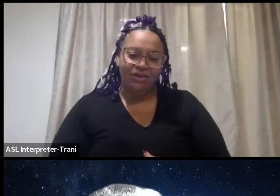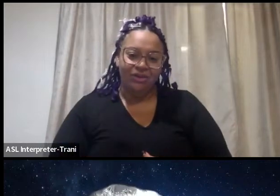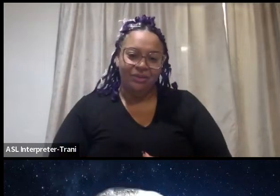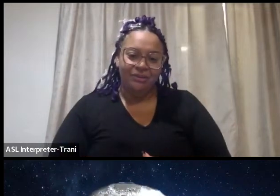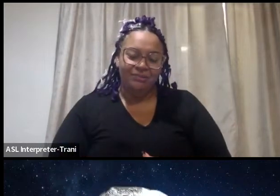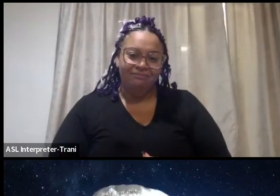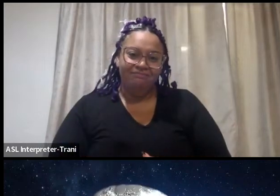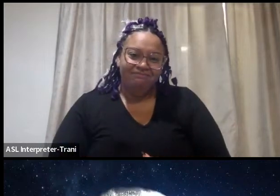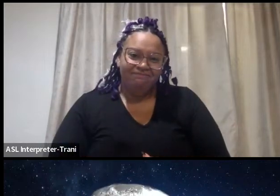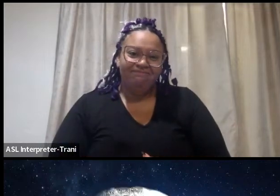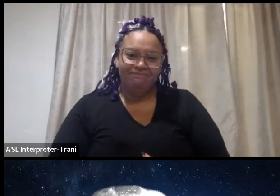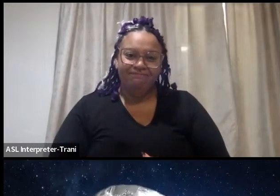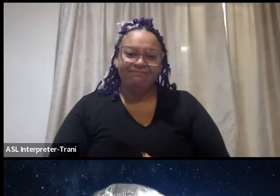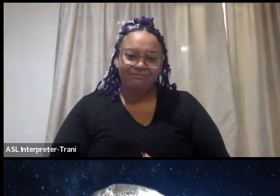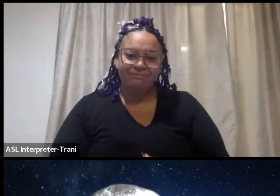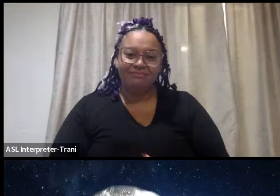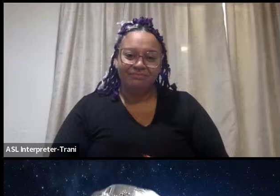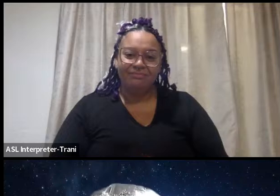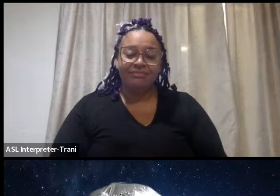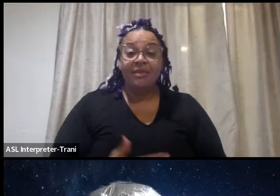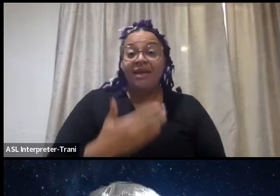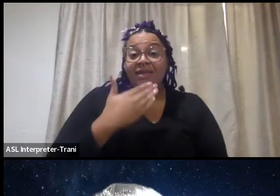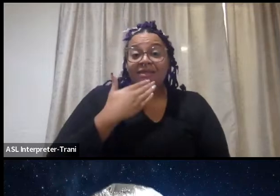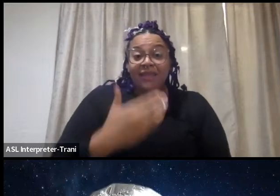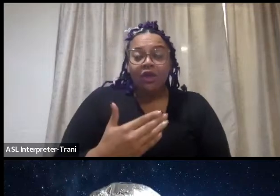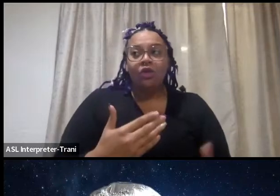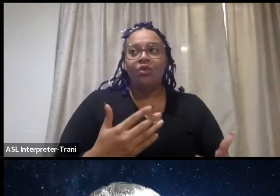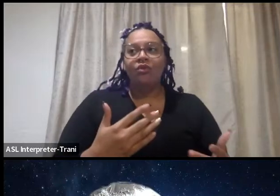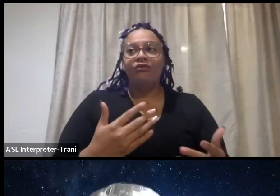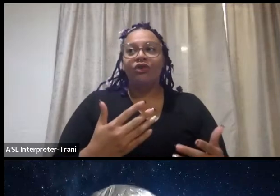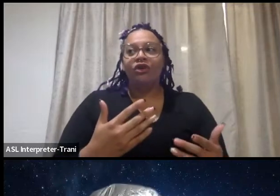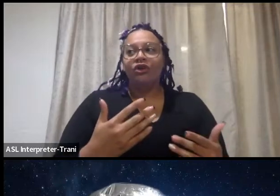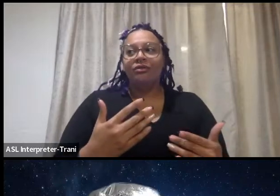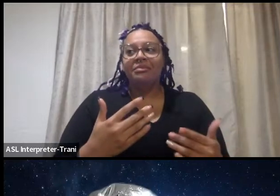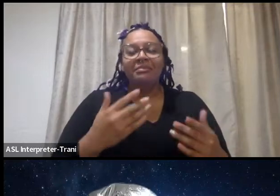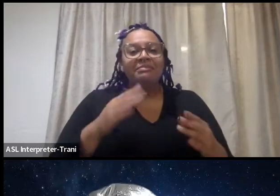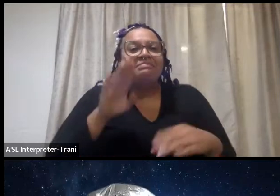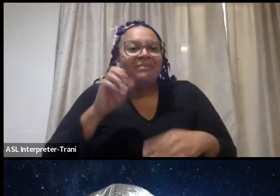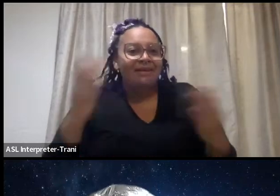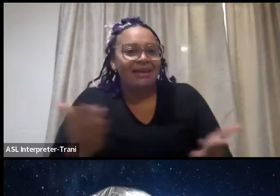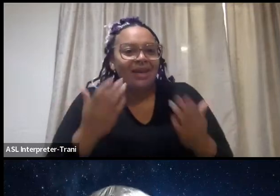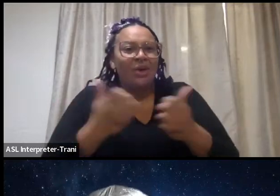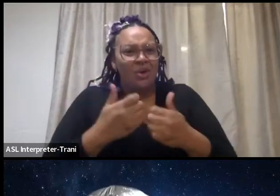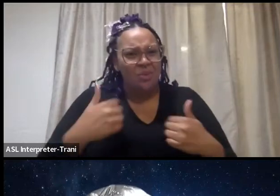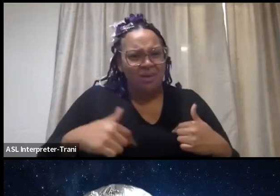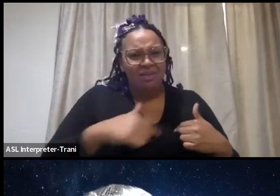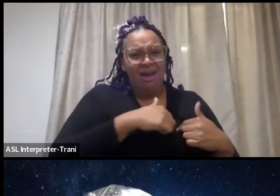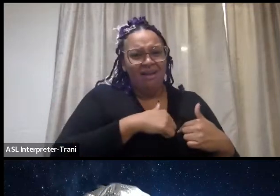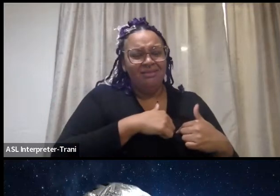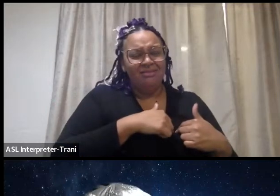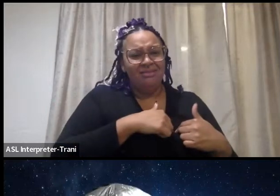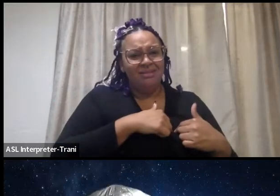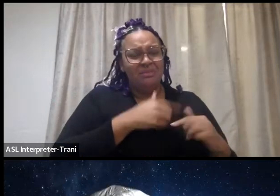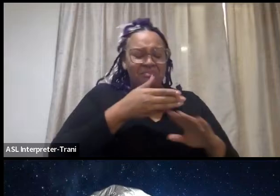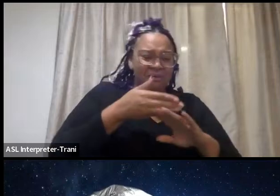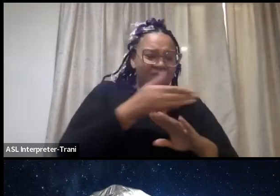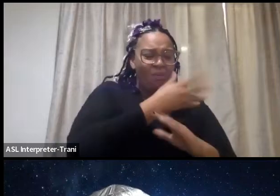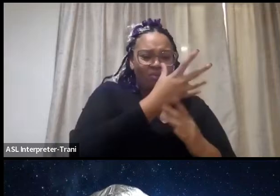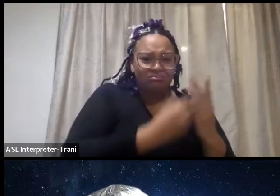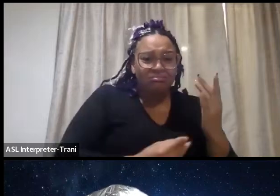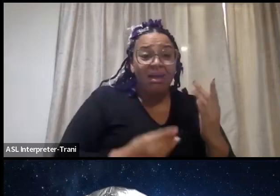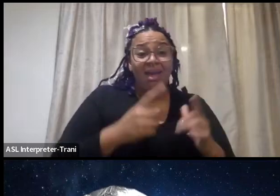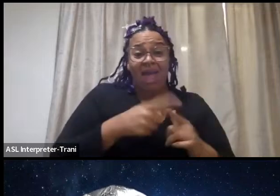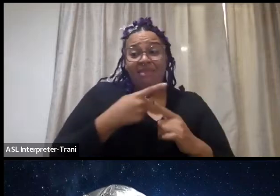know? Thank you for having been here and extending that same thing to ourselves as we